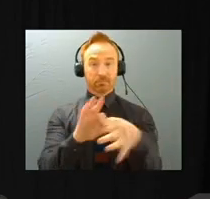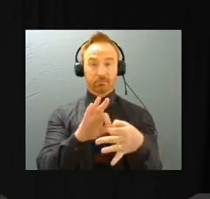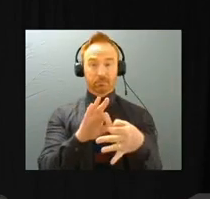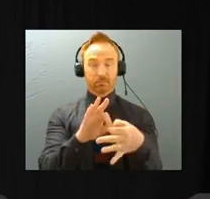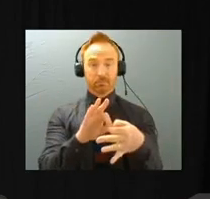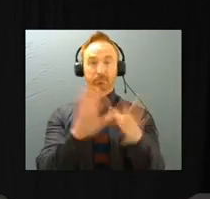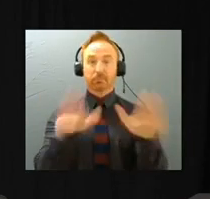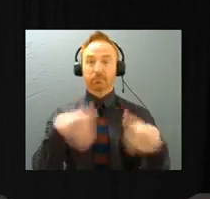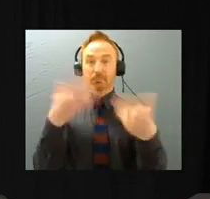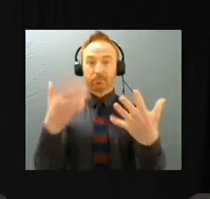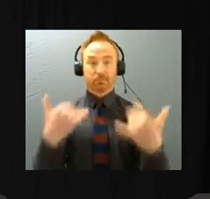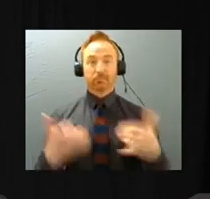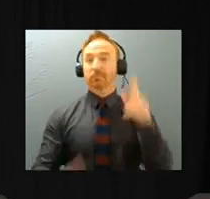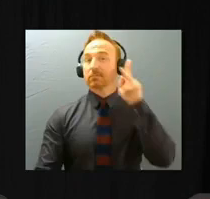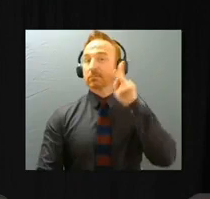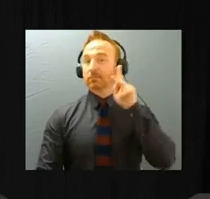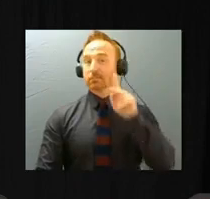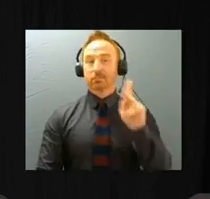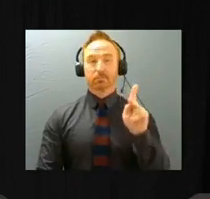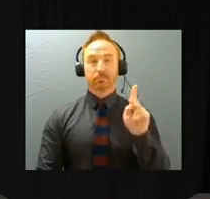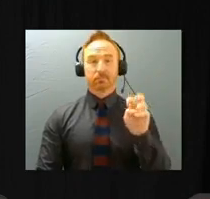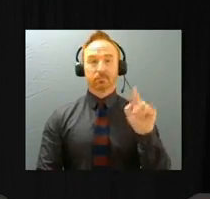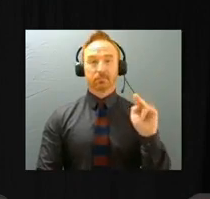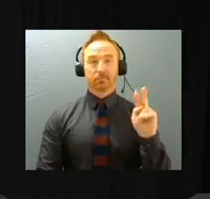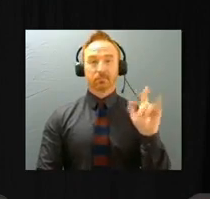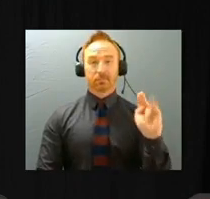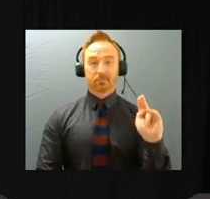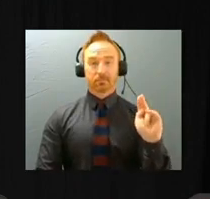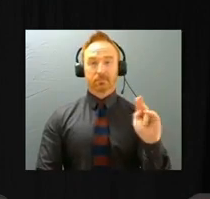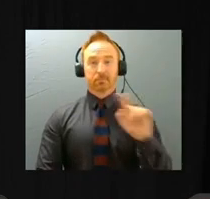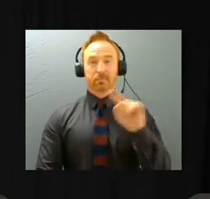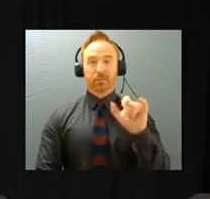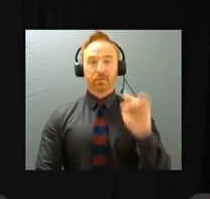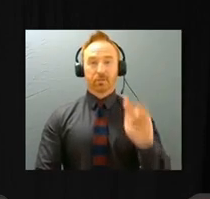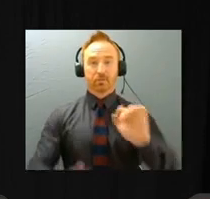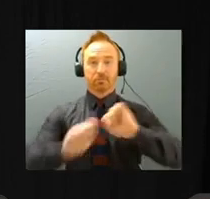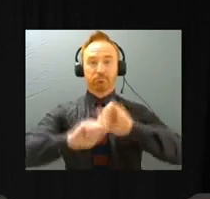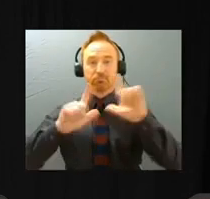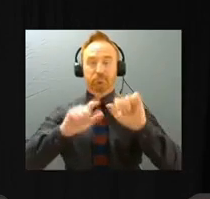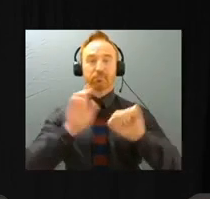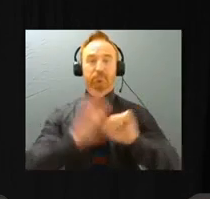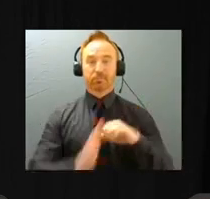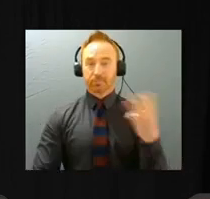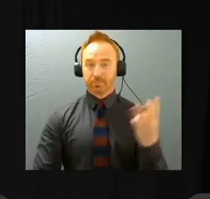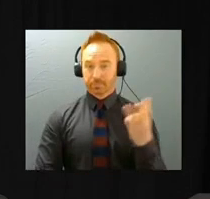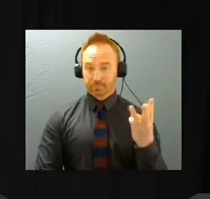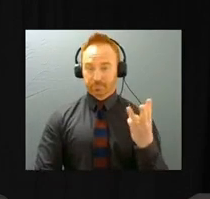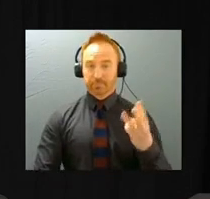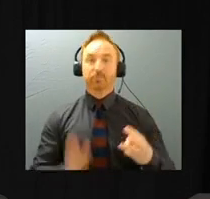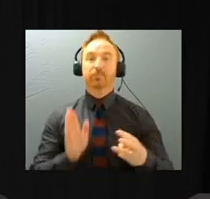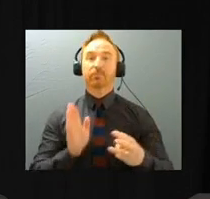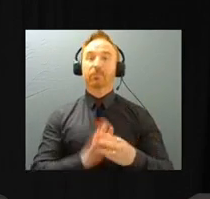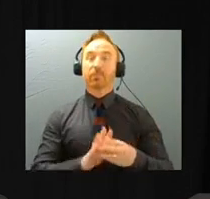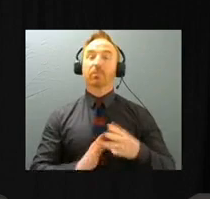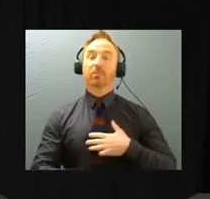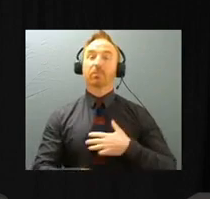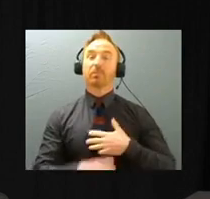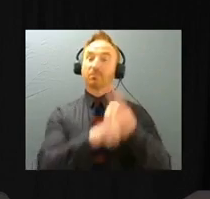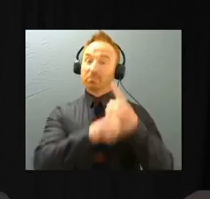today by Kevin Klein via Zoom from Winnipeg. Our regular ASL interpreter, Mary Thiessen, is taking a very well-deserved